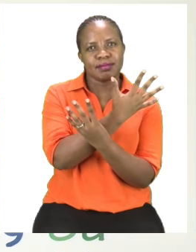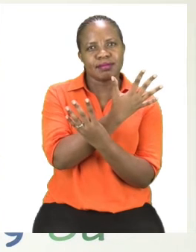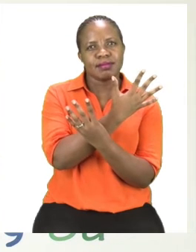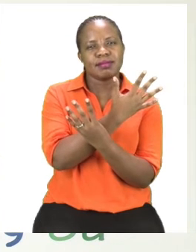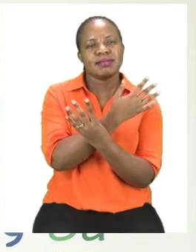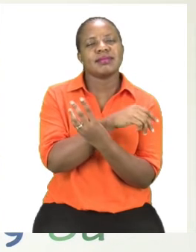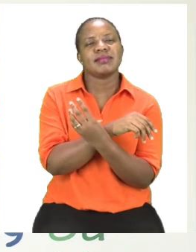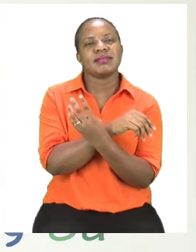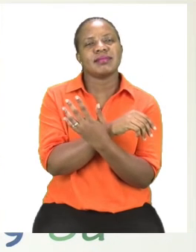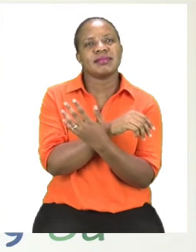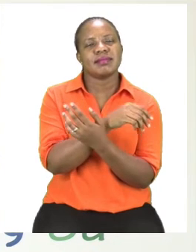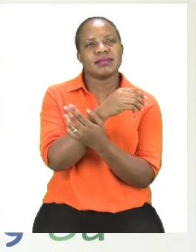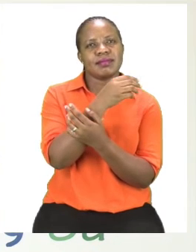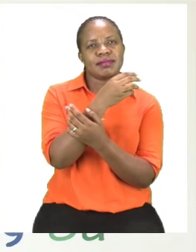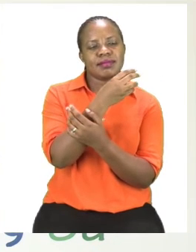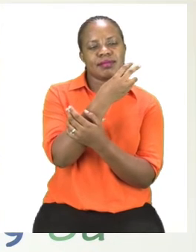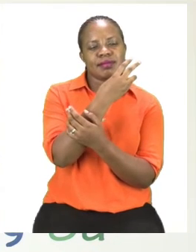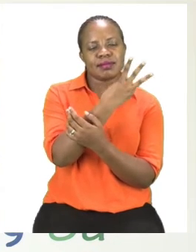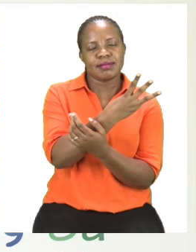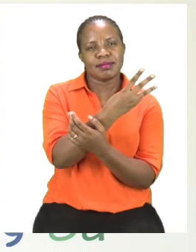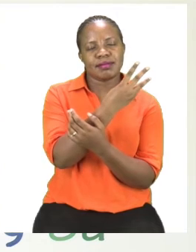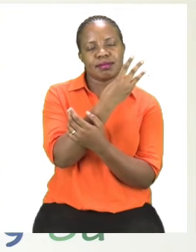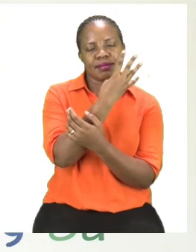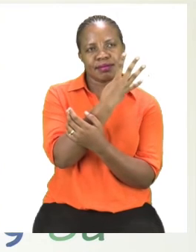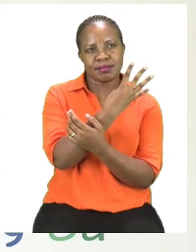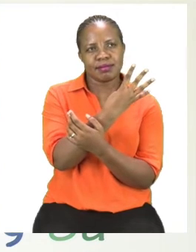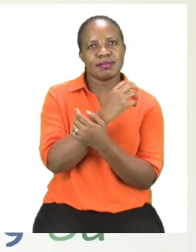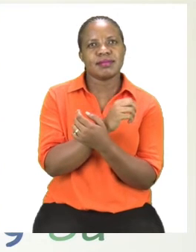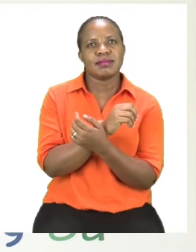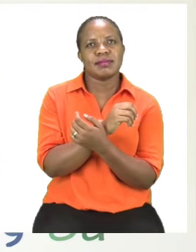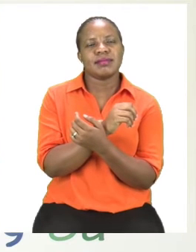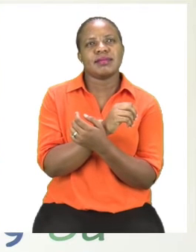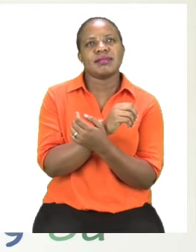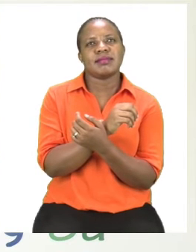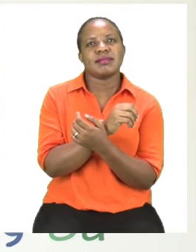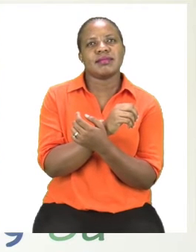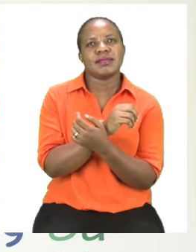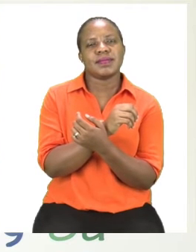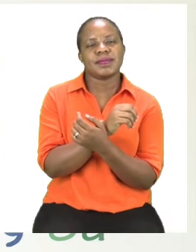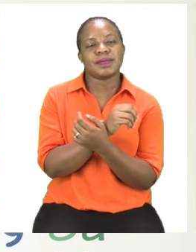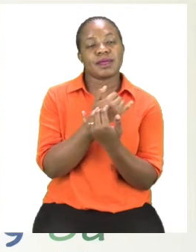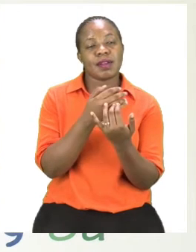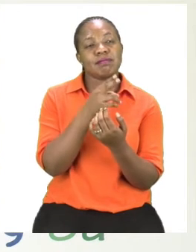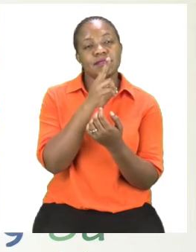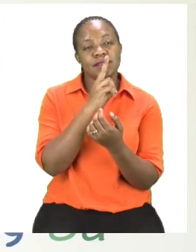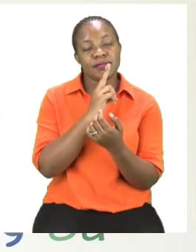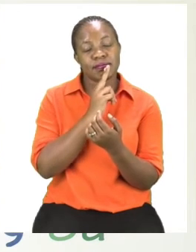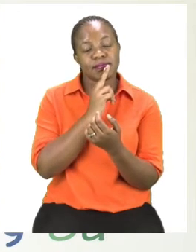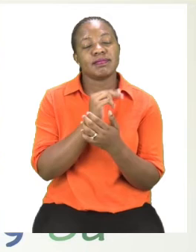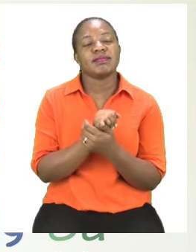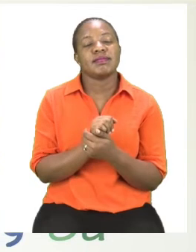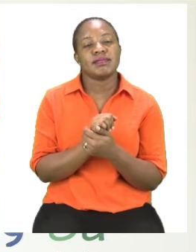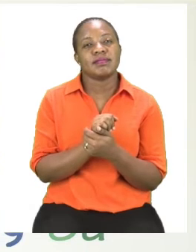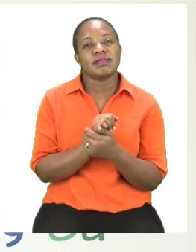34. So our answer is 34. And if you're not sure, you